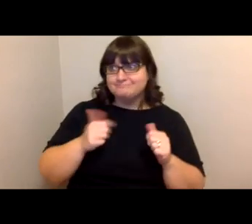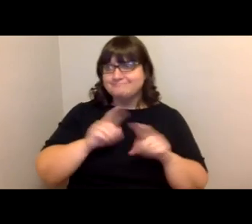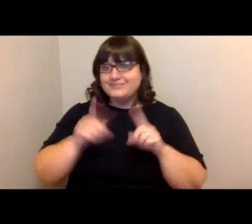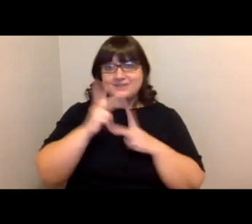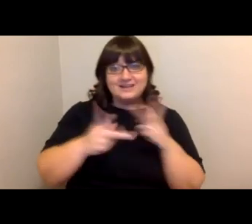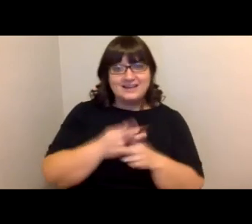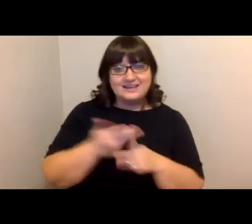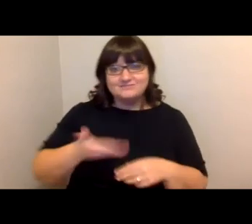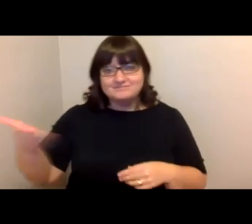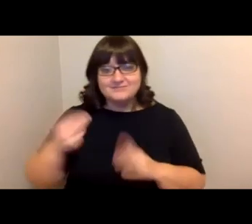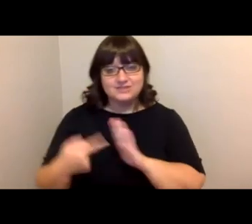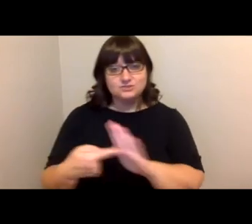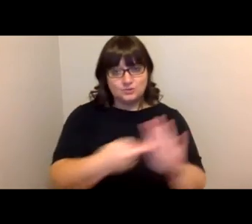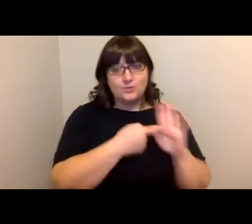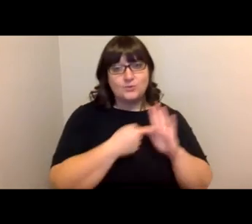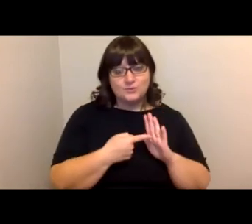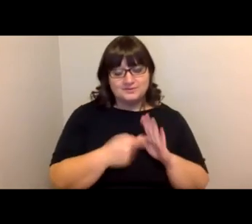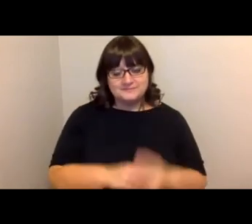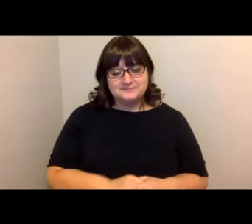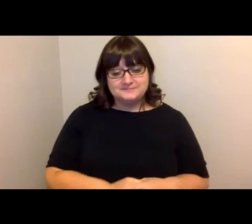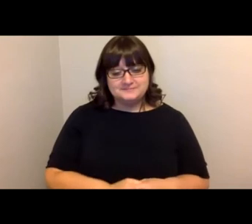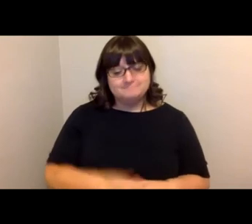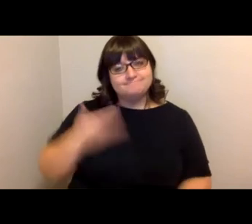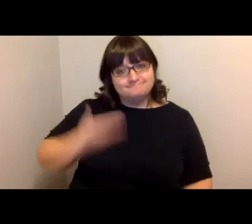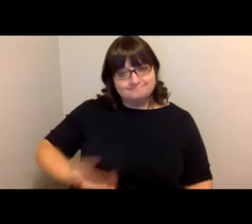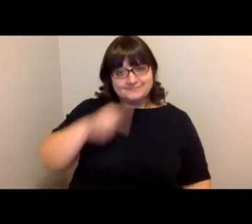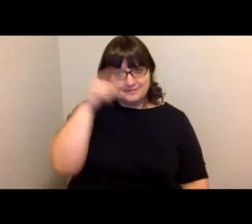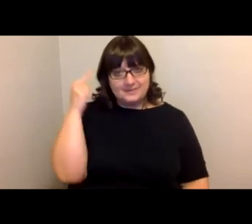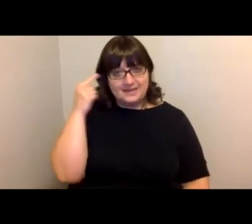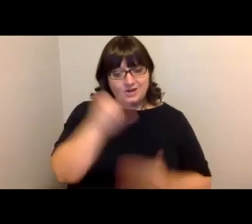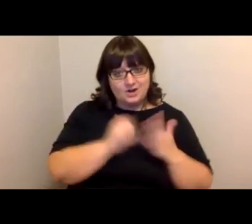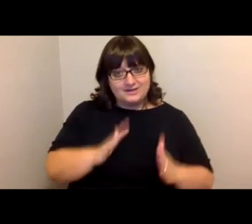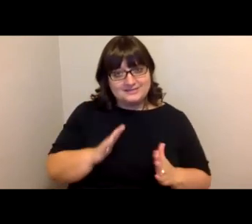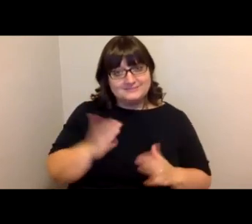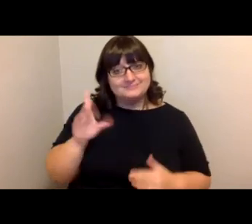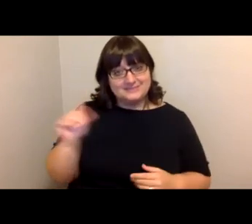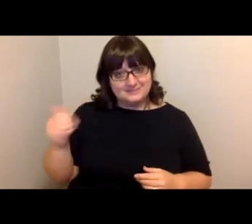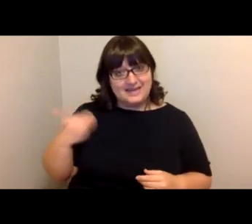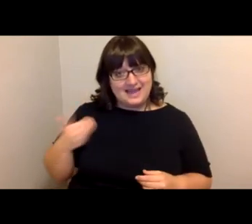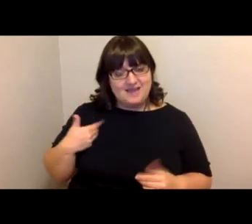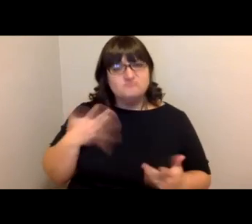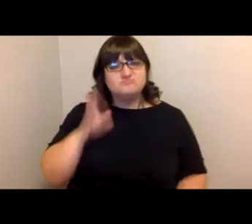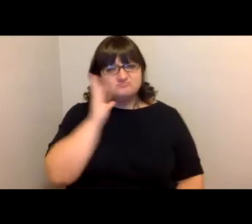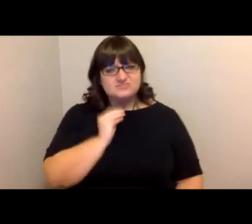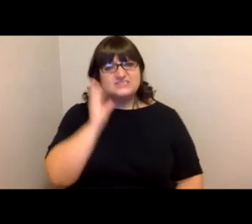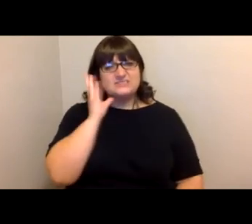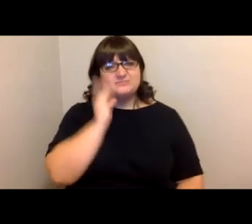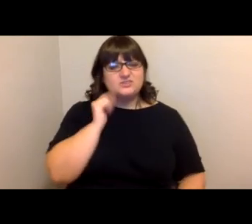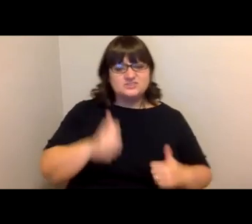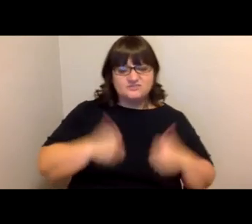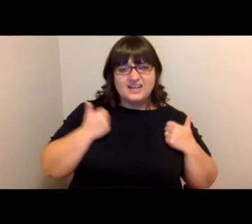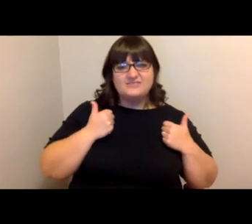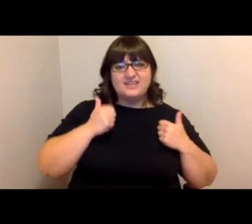exhibitions. While I am, as a Black disabled artist, used to surviving and creating within, alongside, and